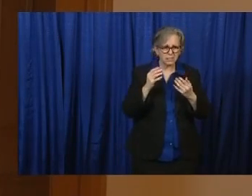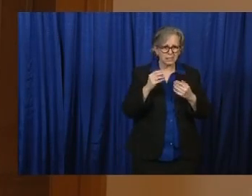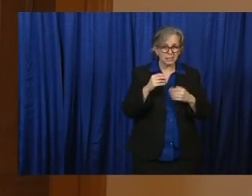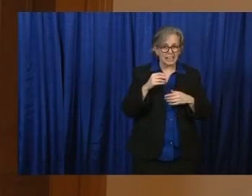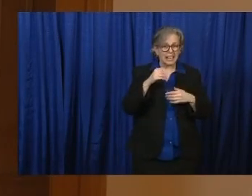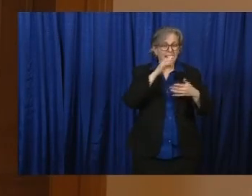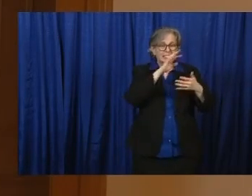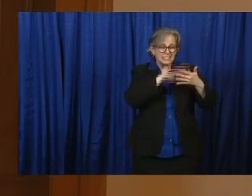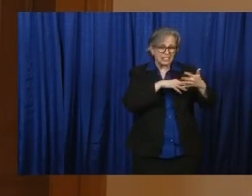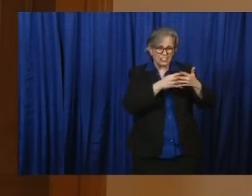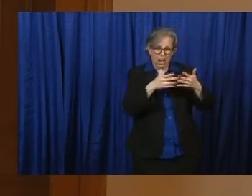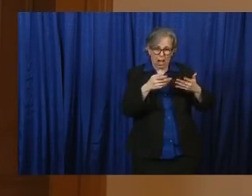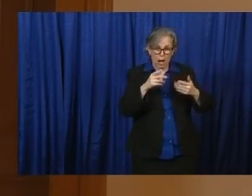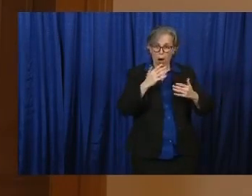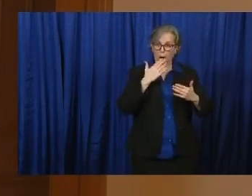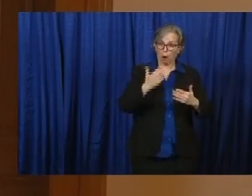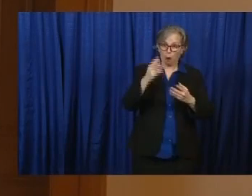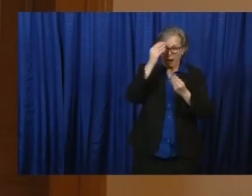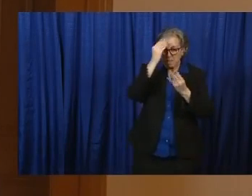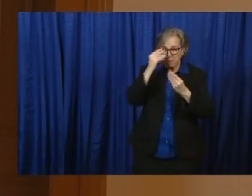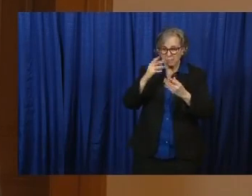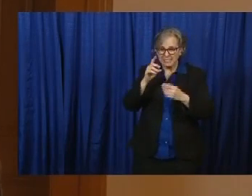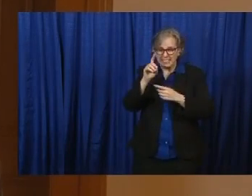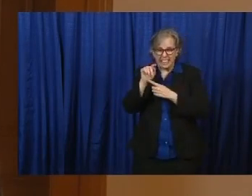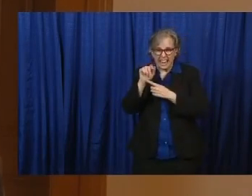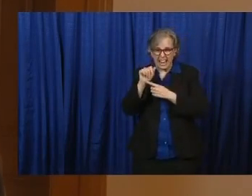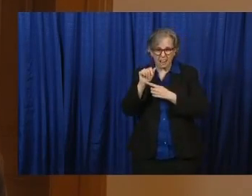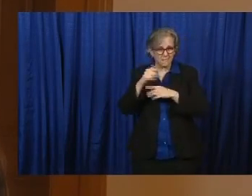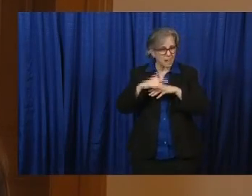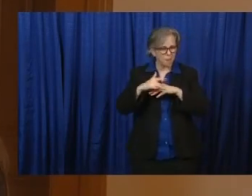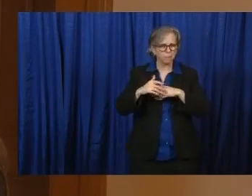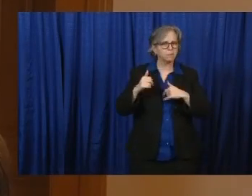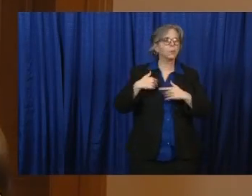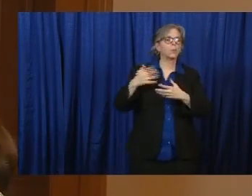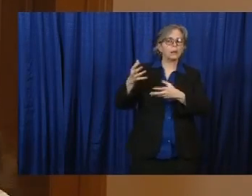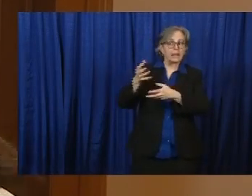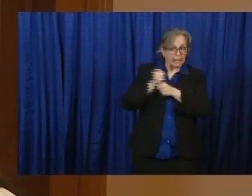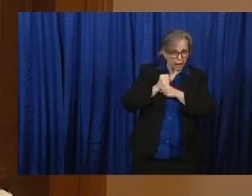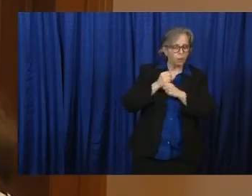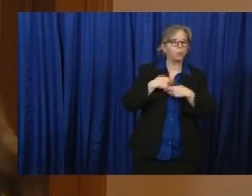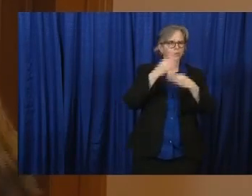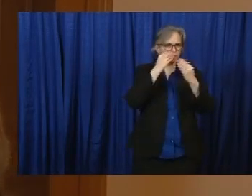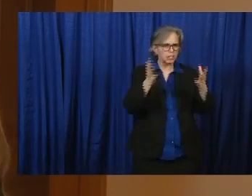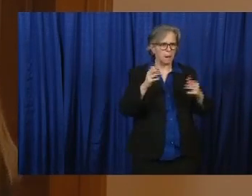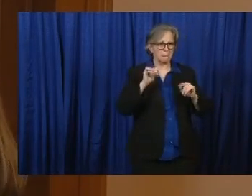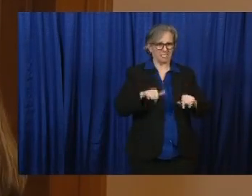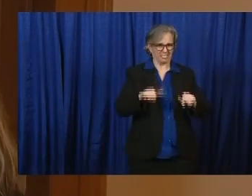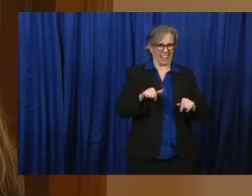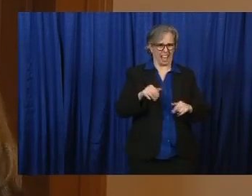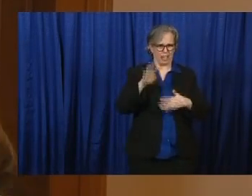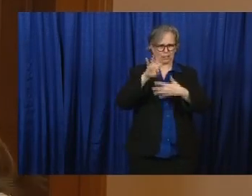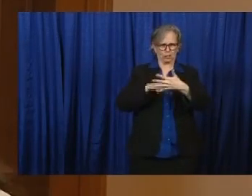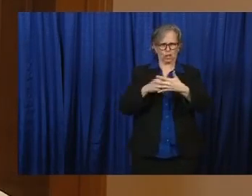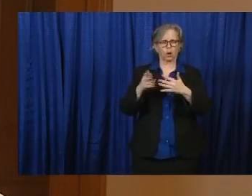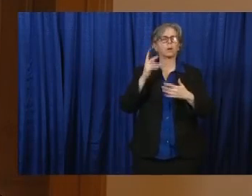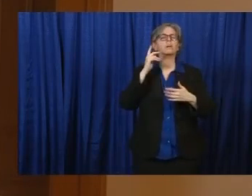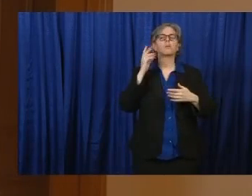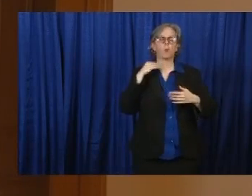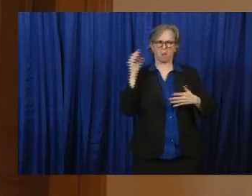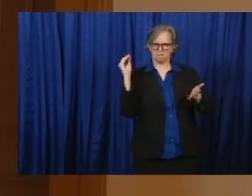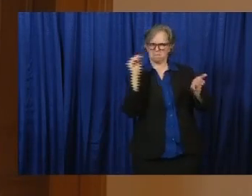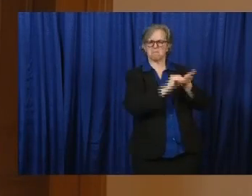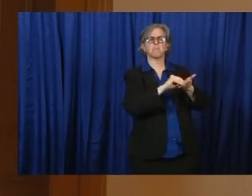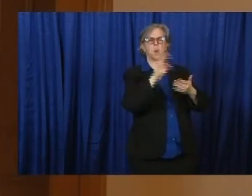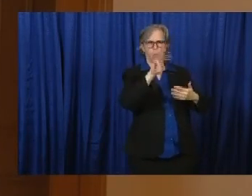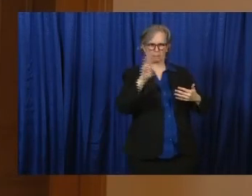and we'll keep sharing with you what we have as we have it. But this is a graph, which will be on our website. It's talking about different levels